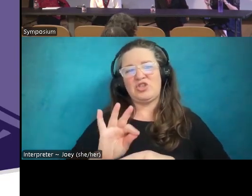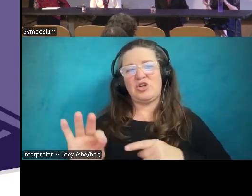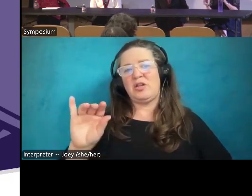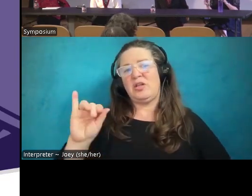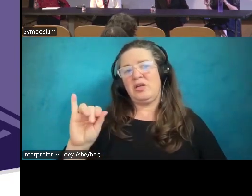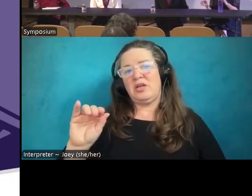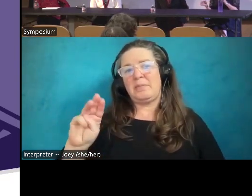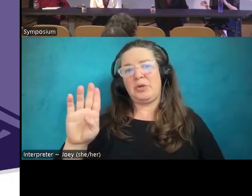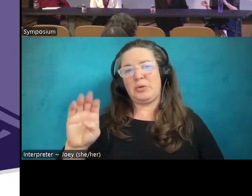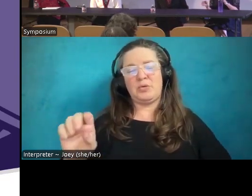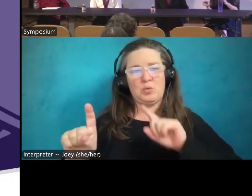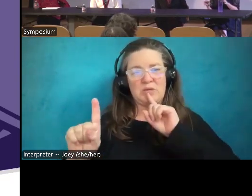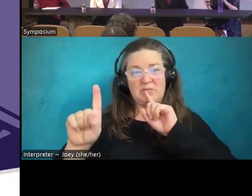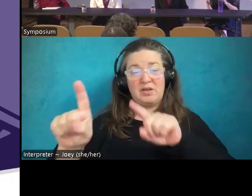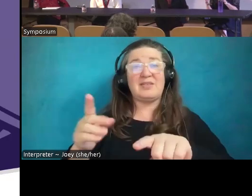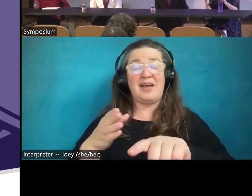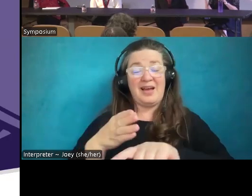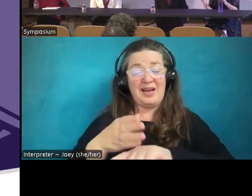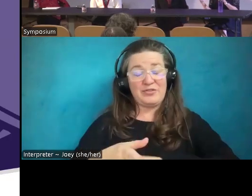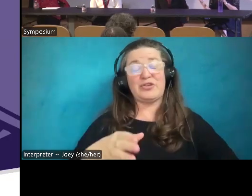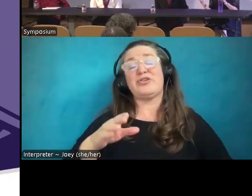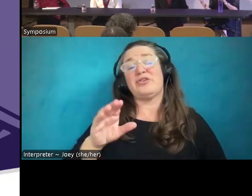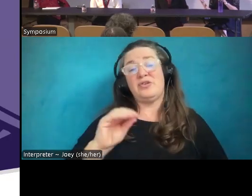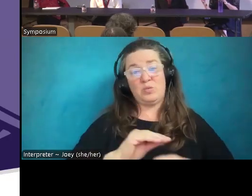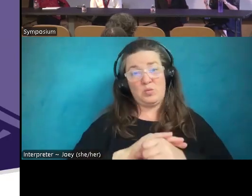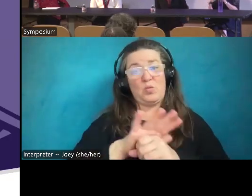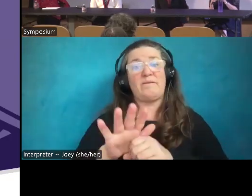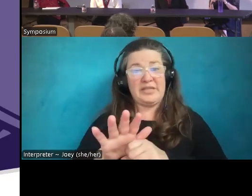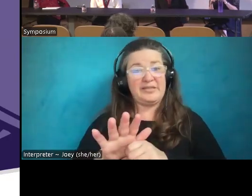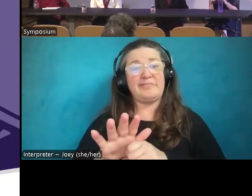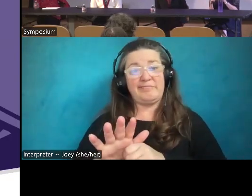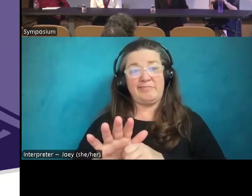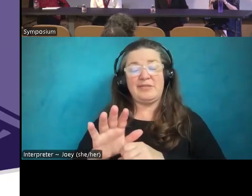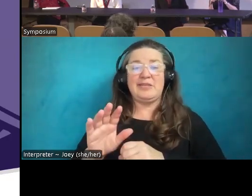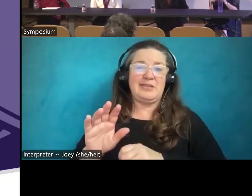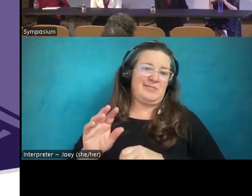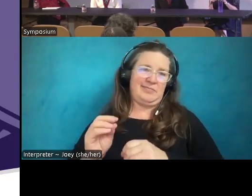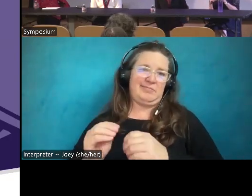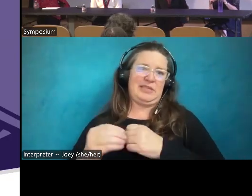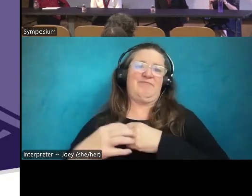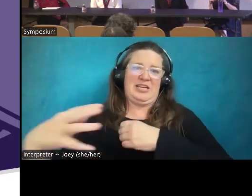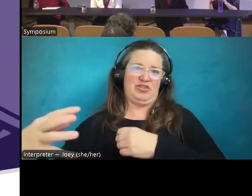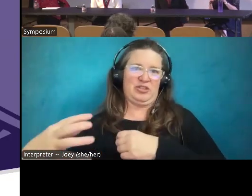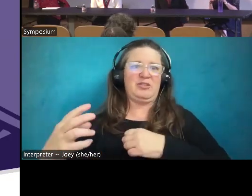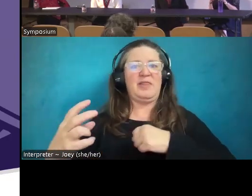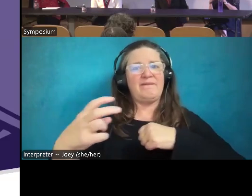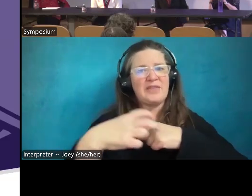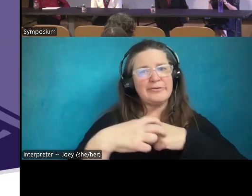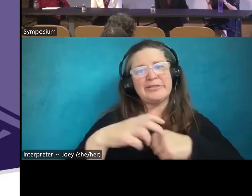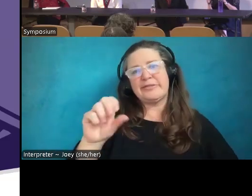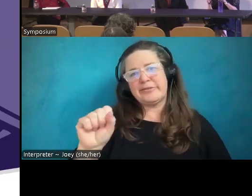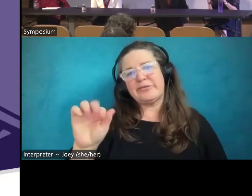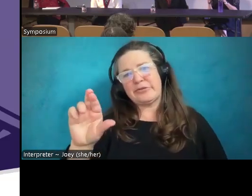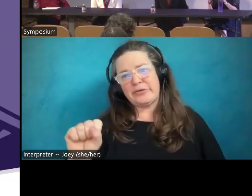SARS-CoV-2 viral infection. What does that do to the body? There's been a lot of research done on the lab side